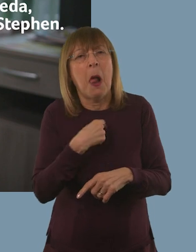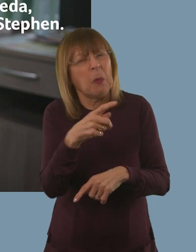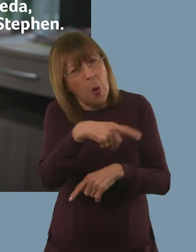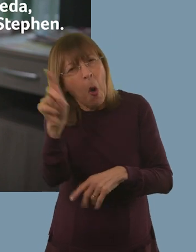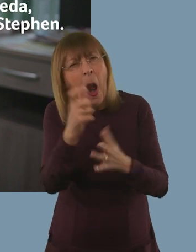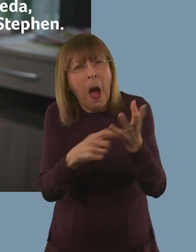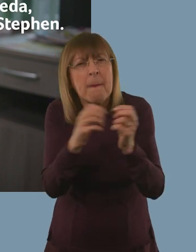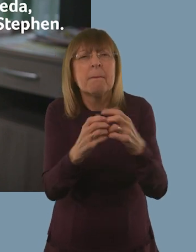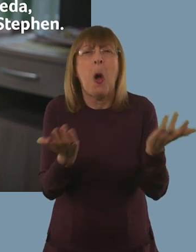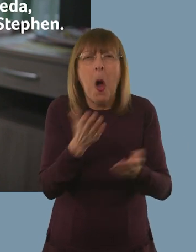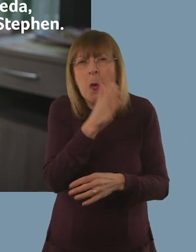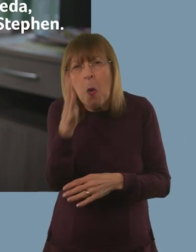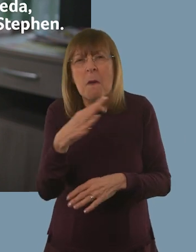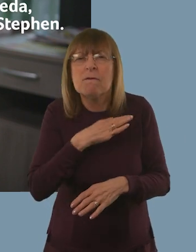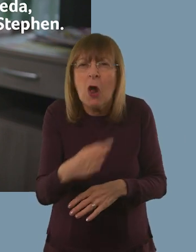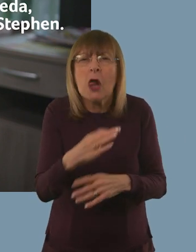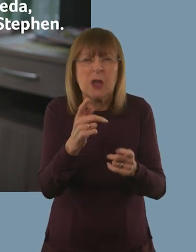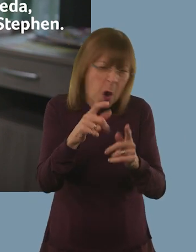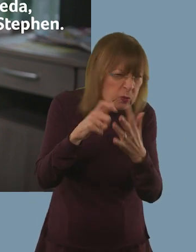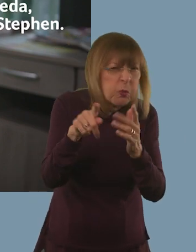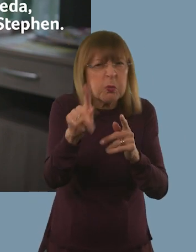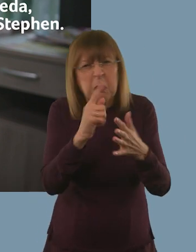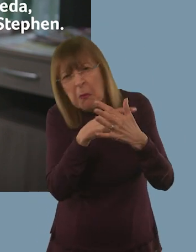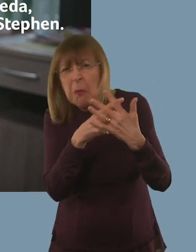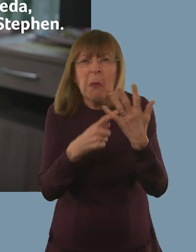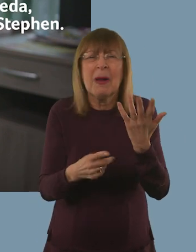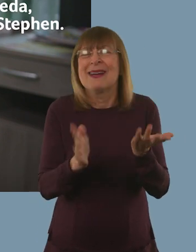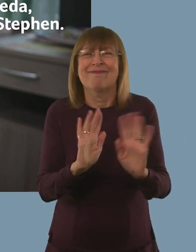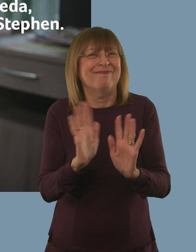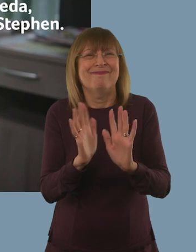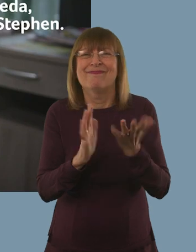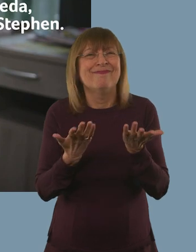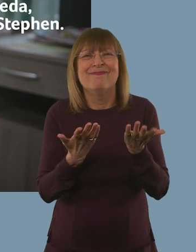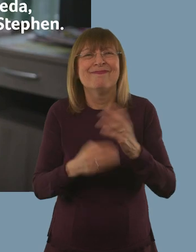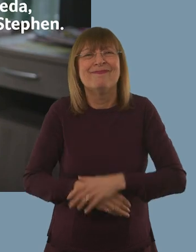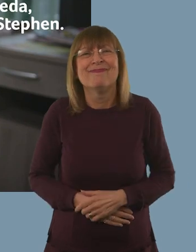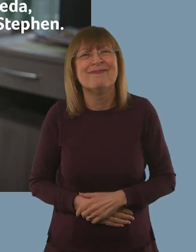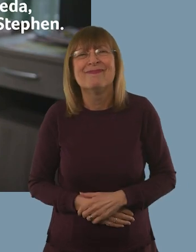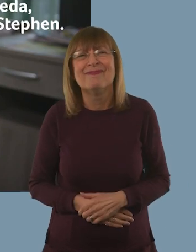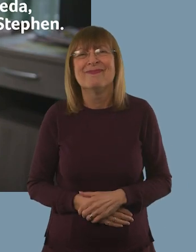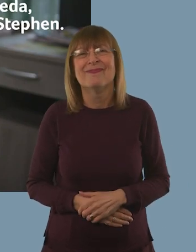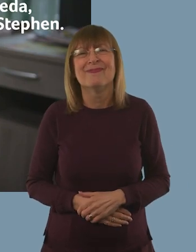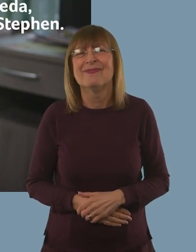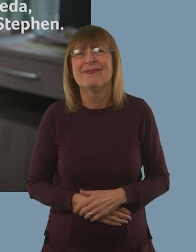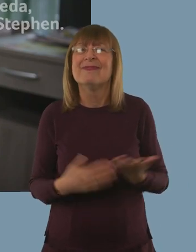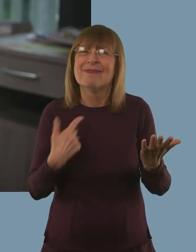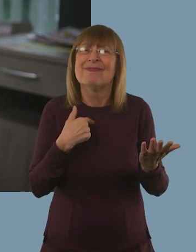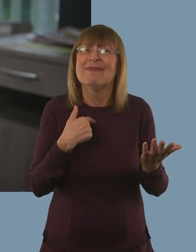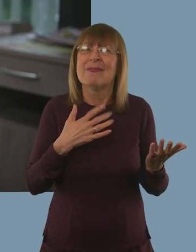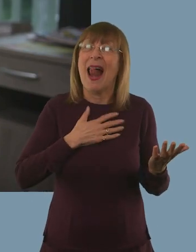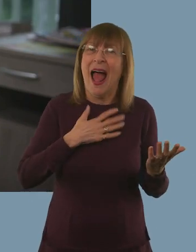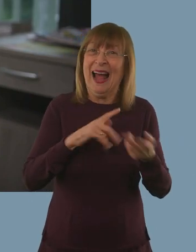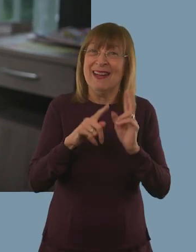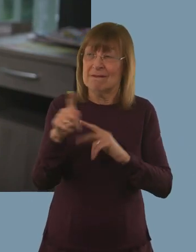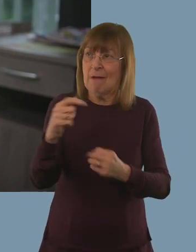don't like people to tell me to do this, to join a club or to go be a volunteer or to go do this. I'd